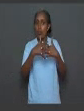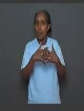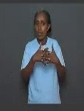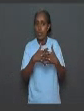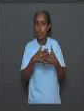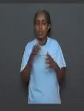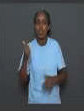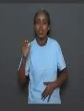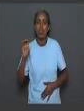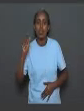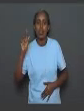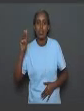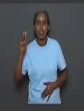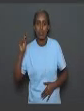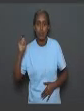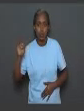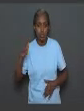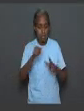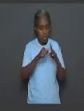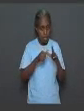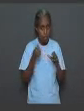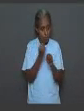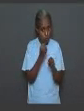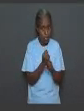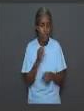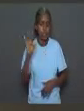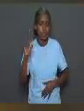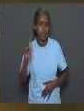acute angle to make 90 degrees.